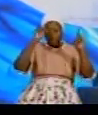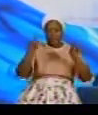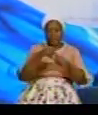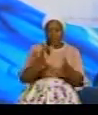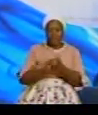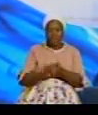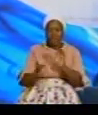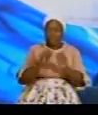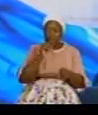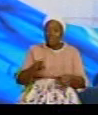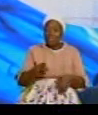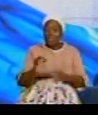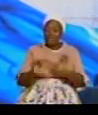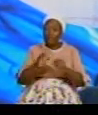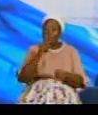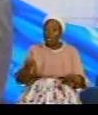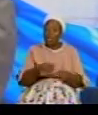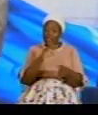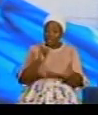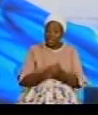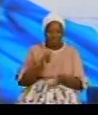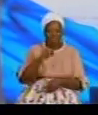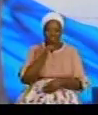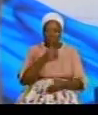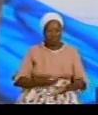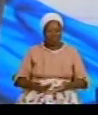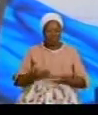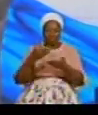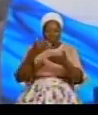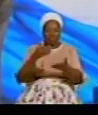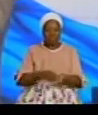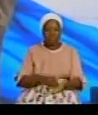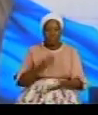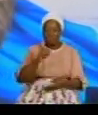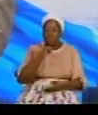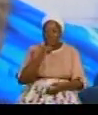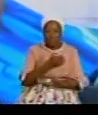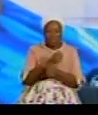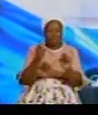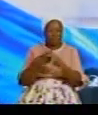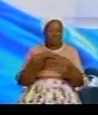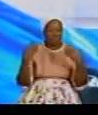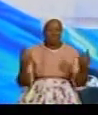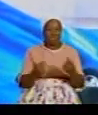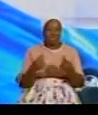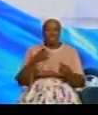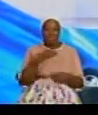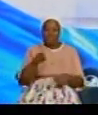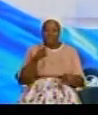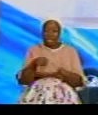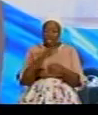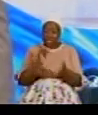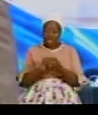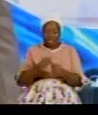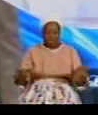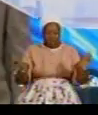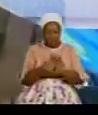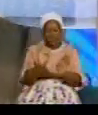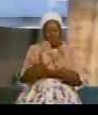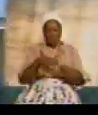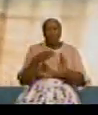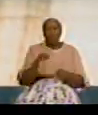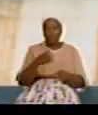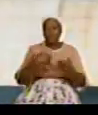born again. If you're like that, you close the door of heaven against yourself.